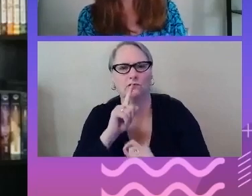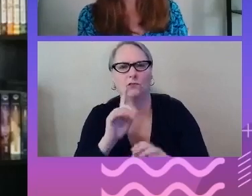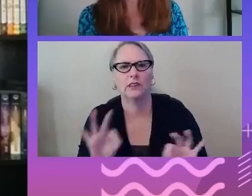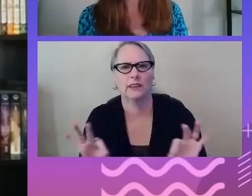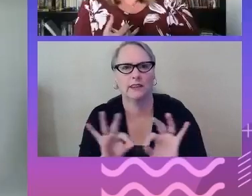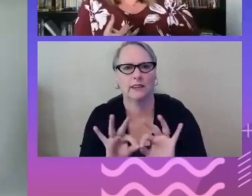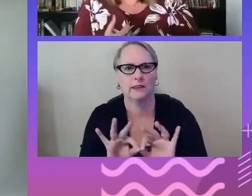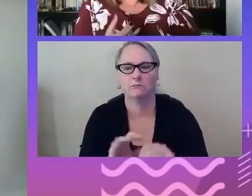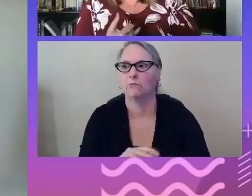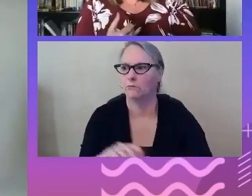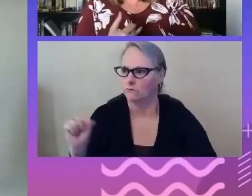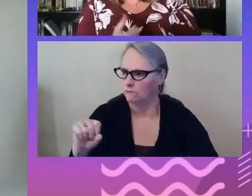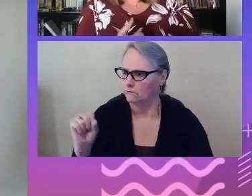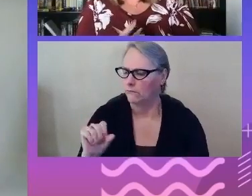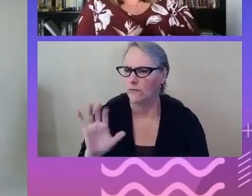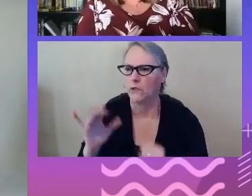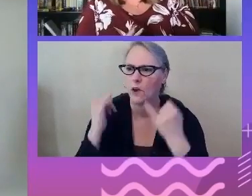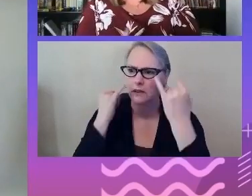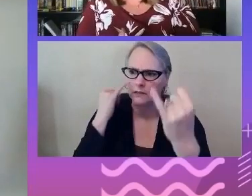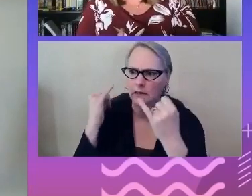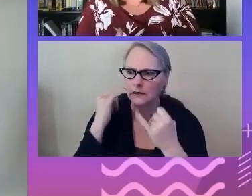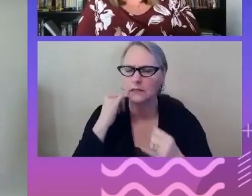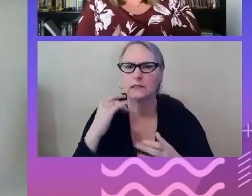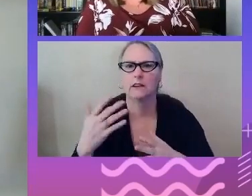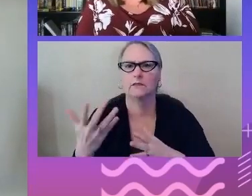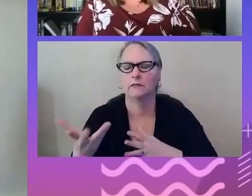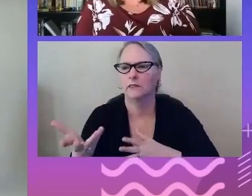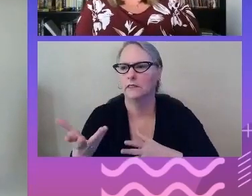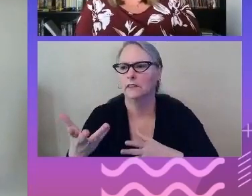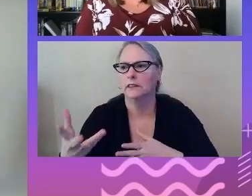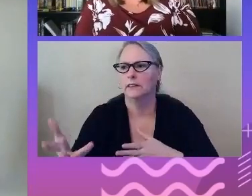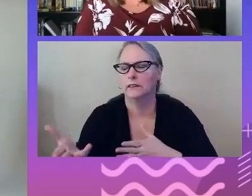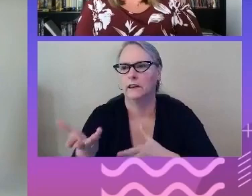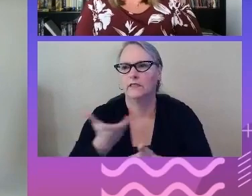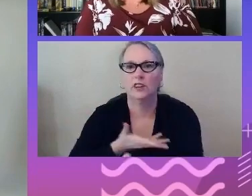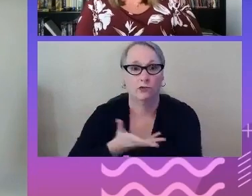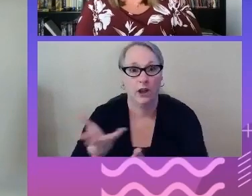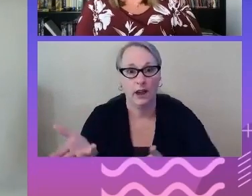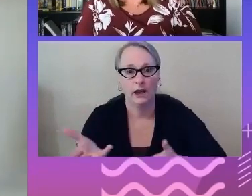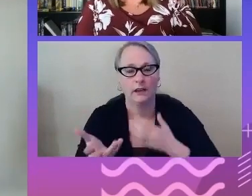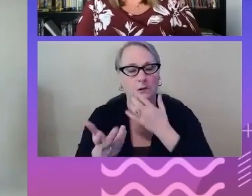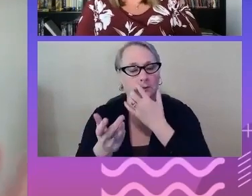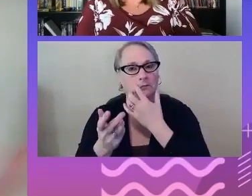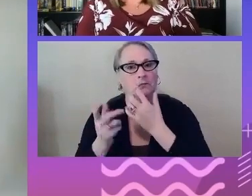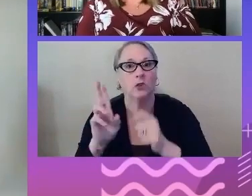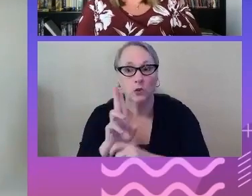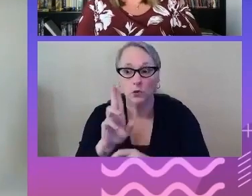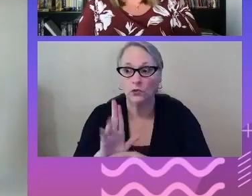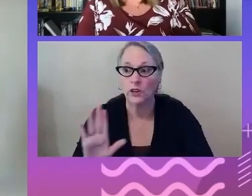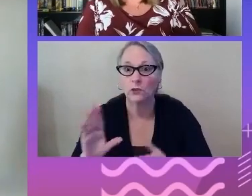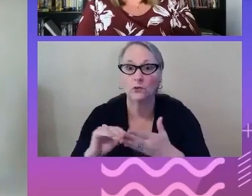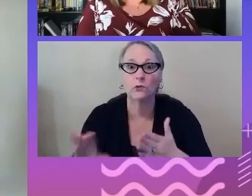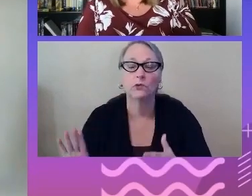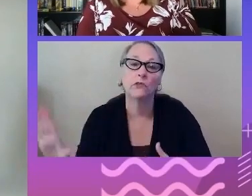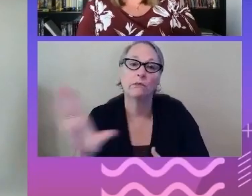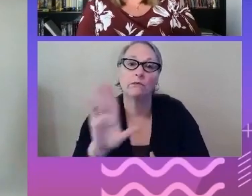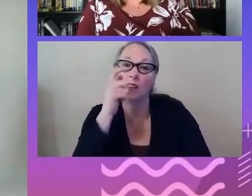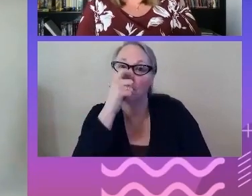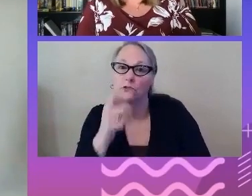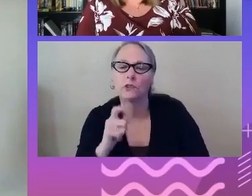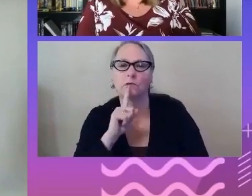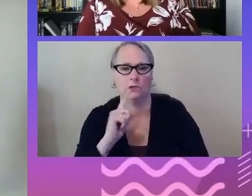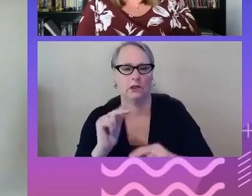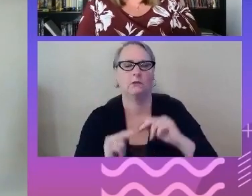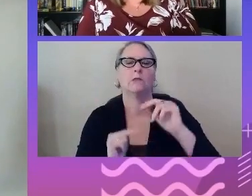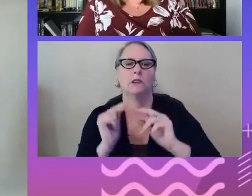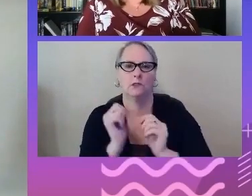ideas of interactivity as well as using interests that we know this student really likes really builds together to increase